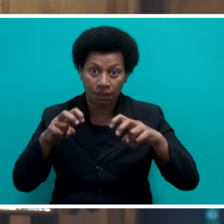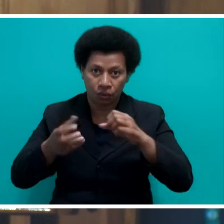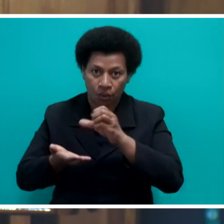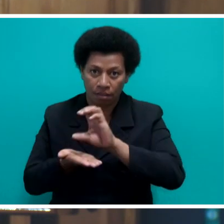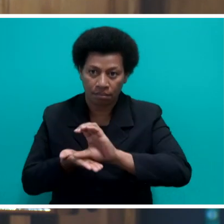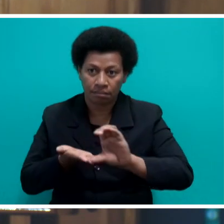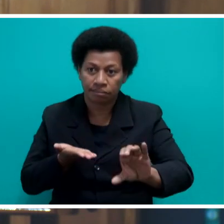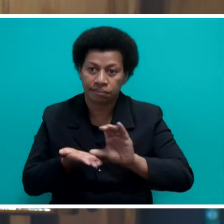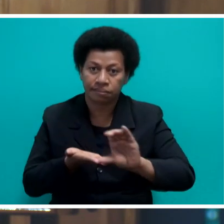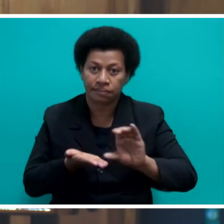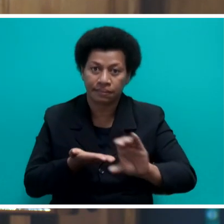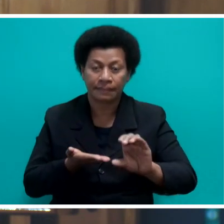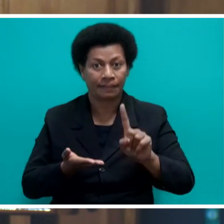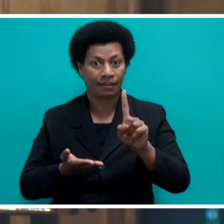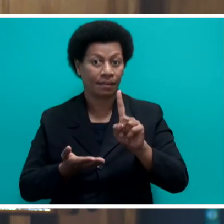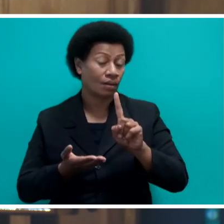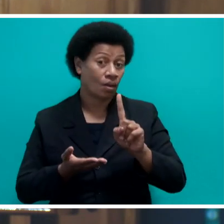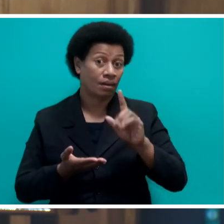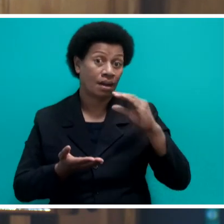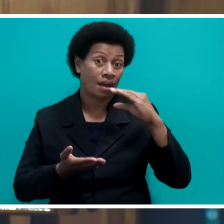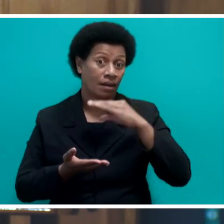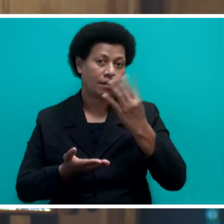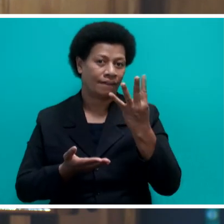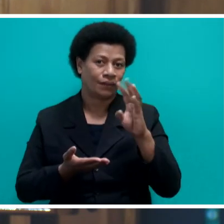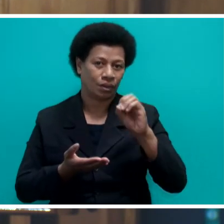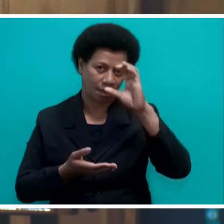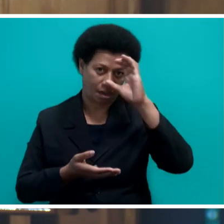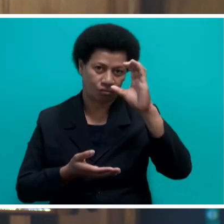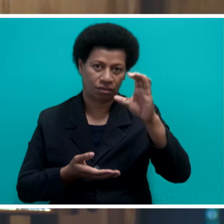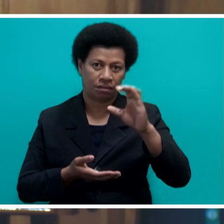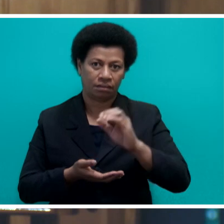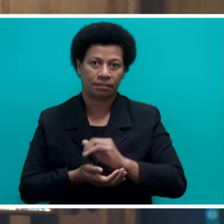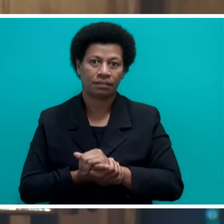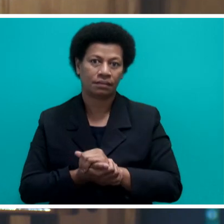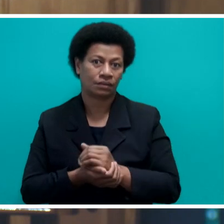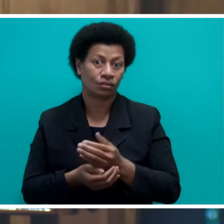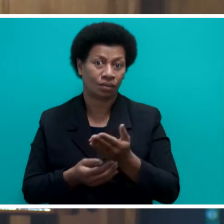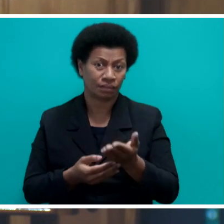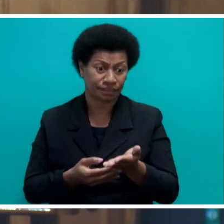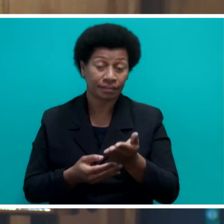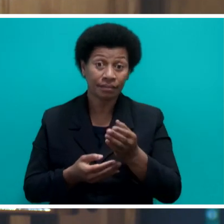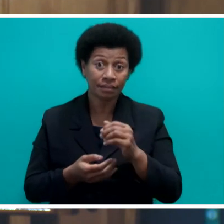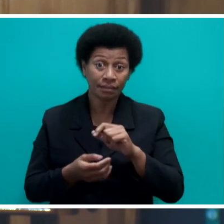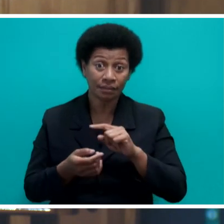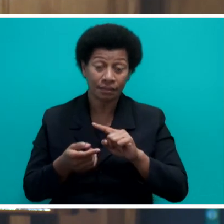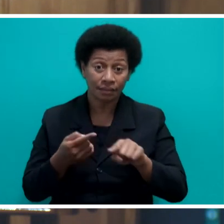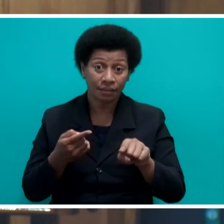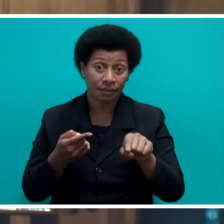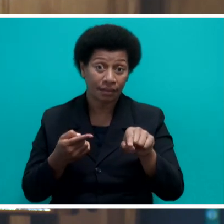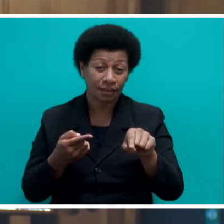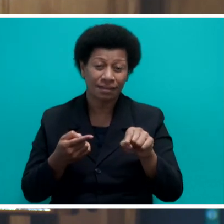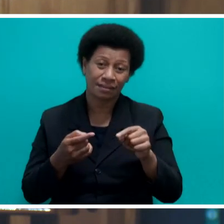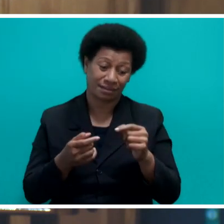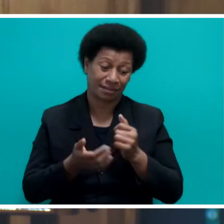grantees from over 140 countries. GDN was created in the aftermath of